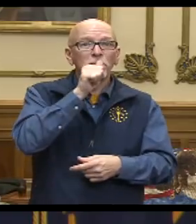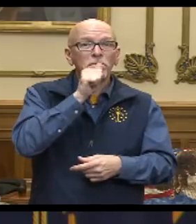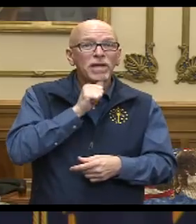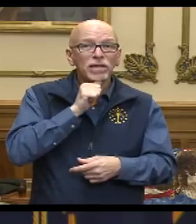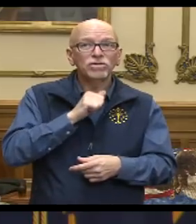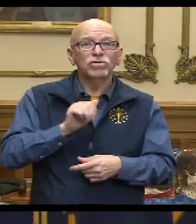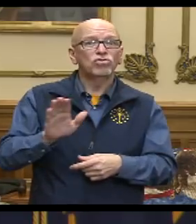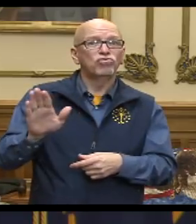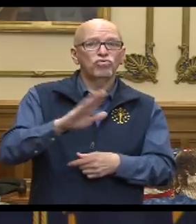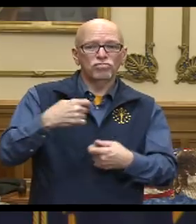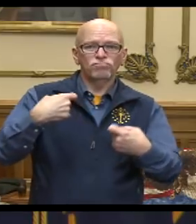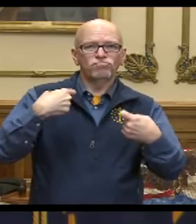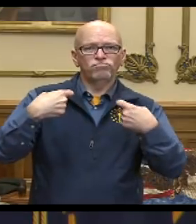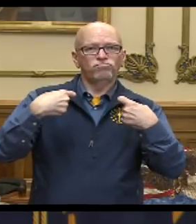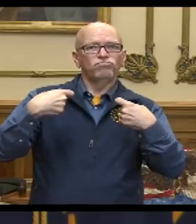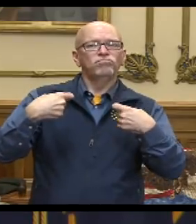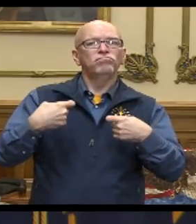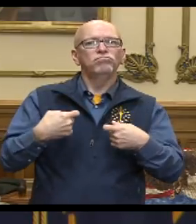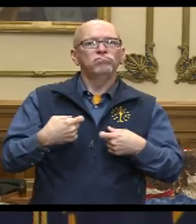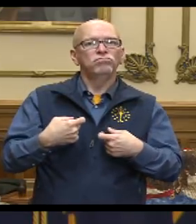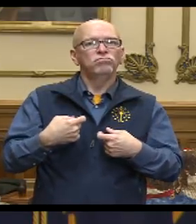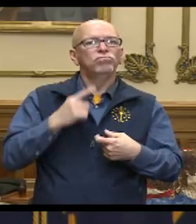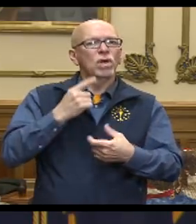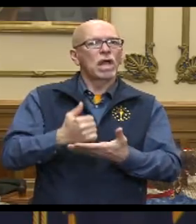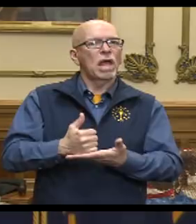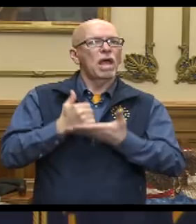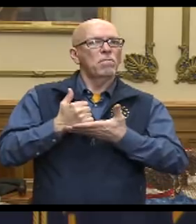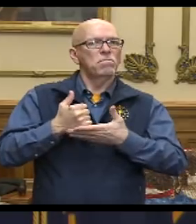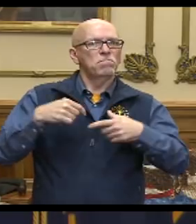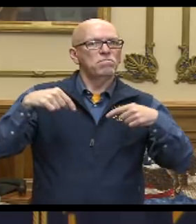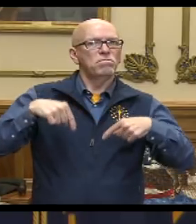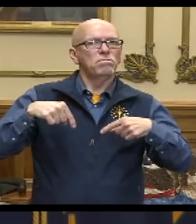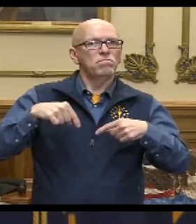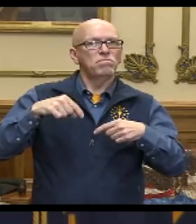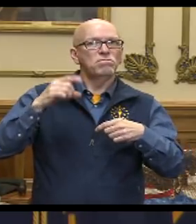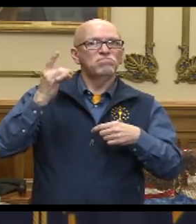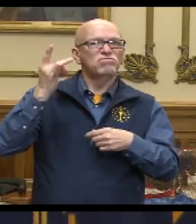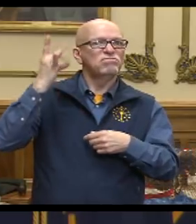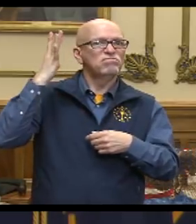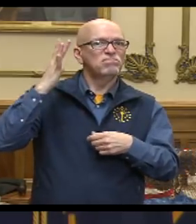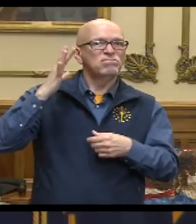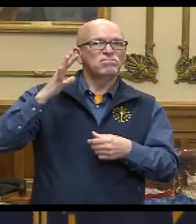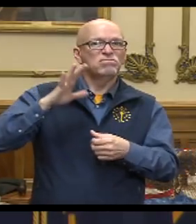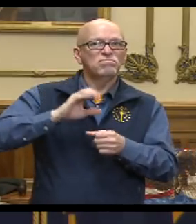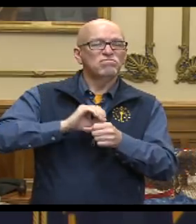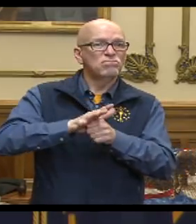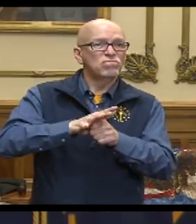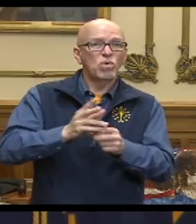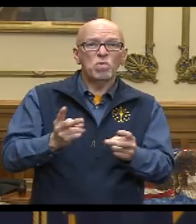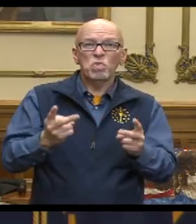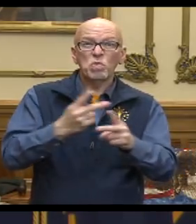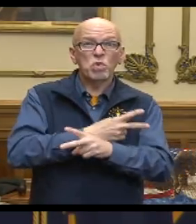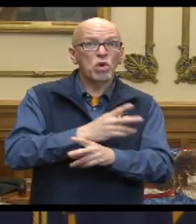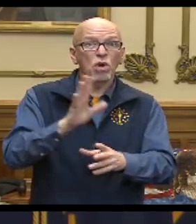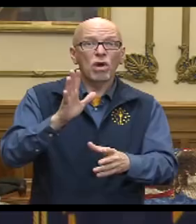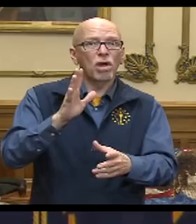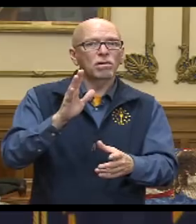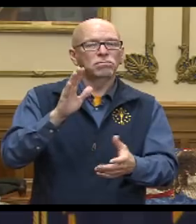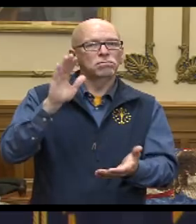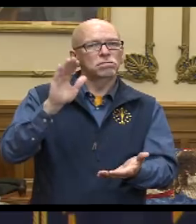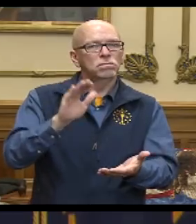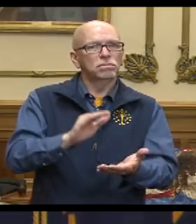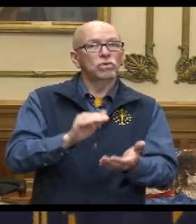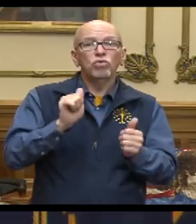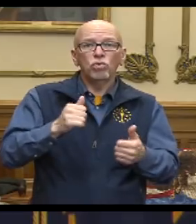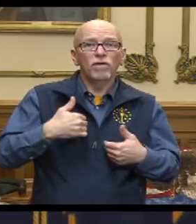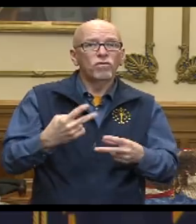and discipline have helped keep the terrible toll from being even